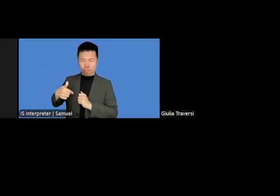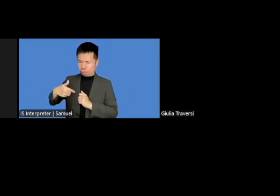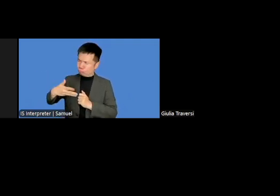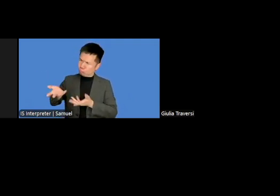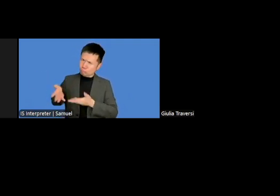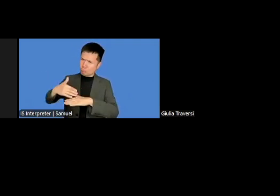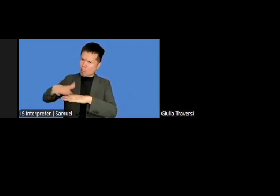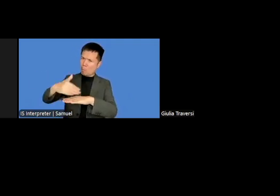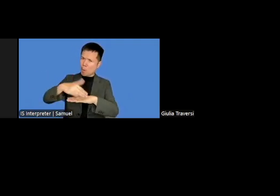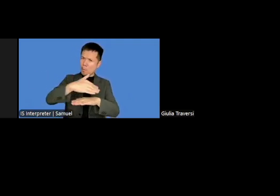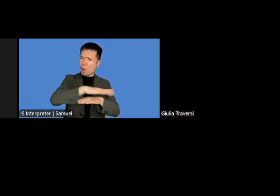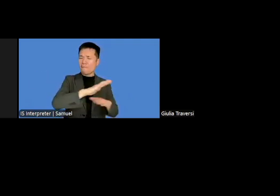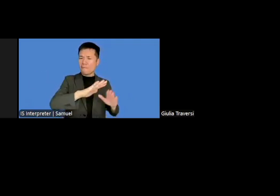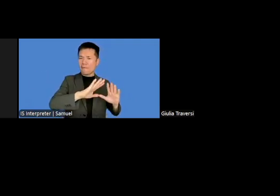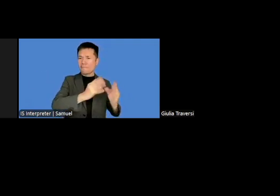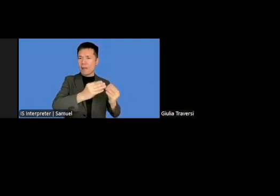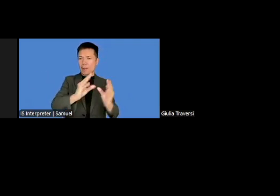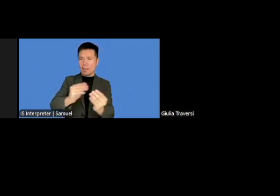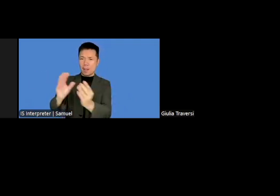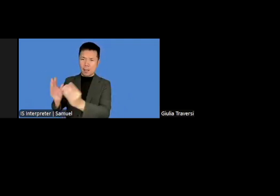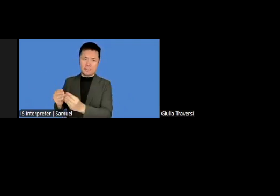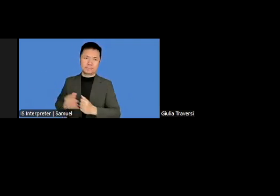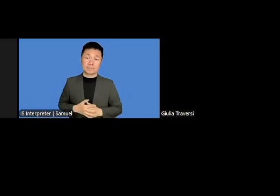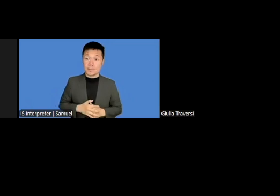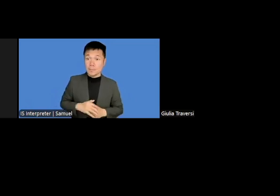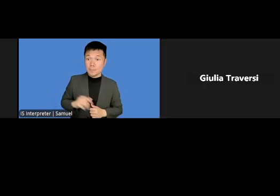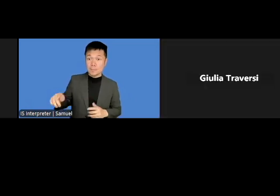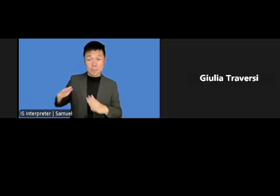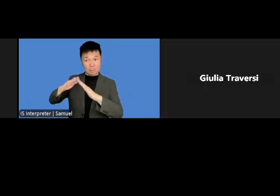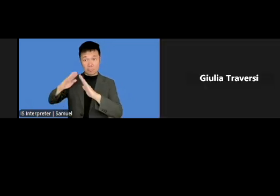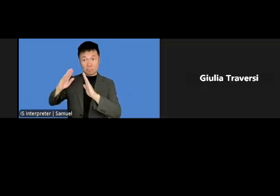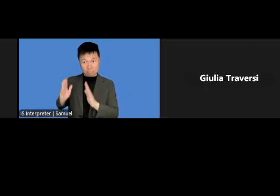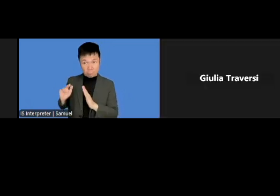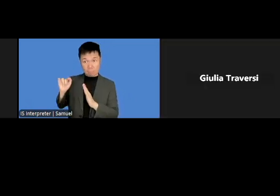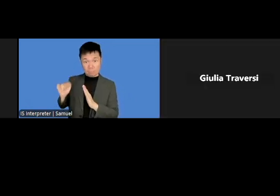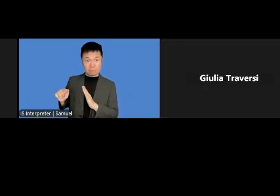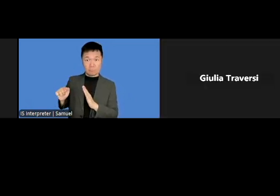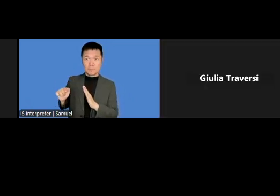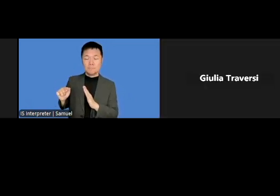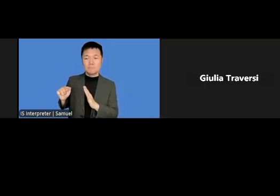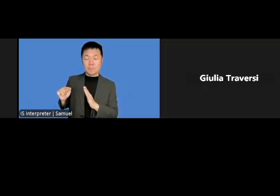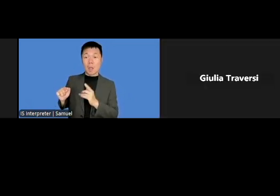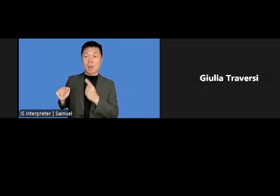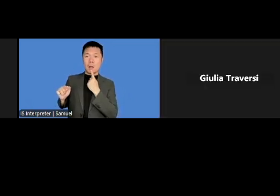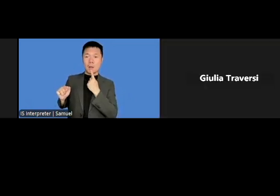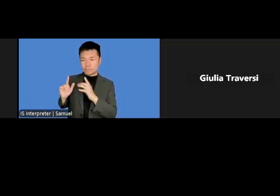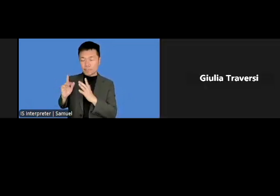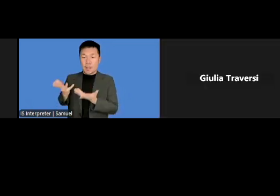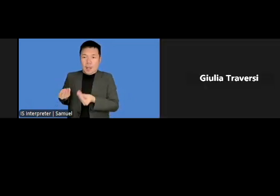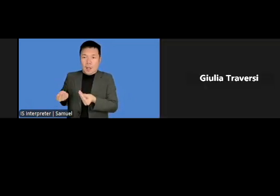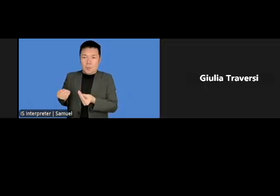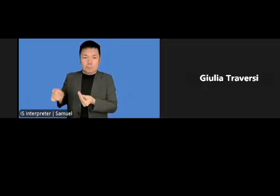deinstitutionalization of the children with albinism in the temporary holding shelters was then subsequently heard about, although no